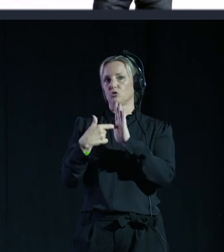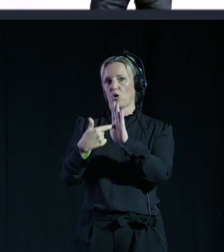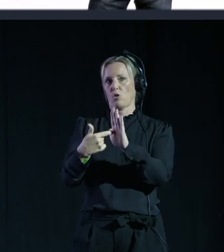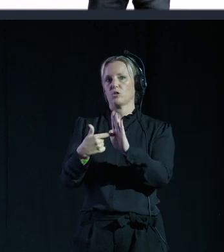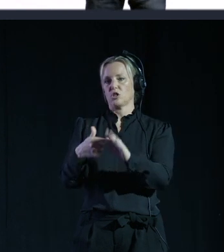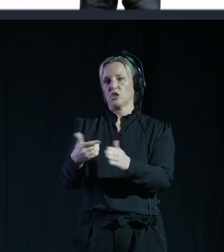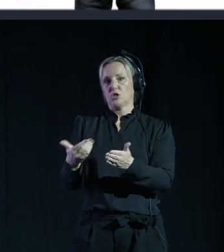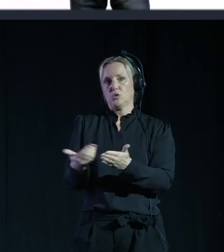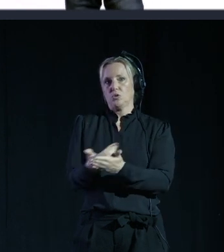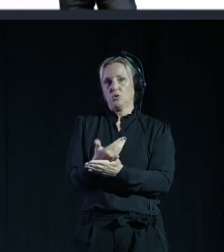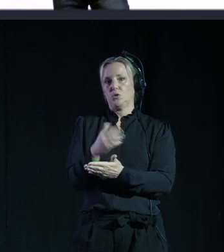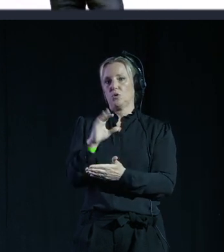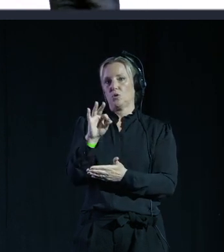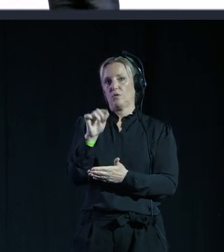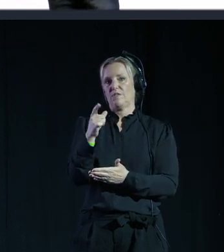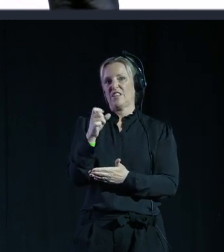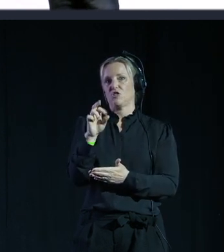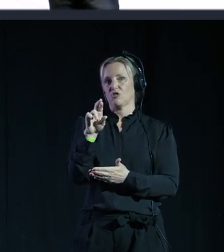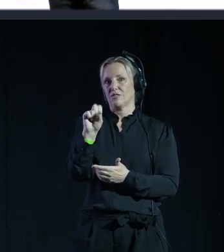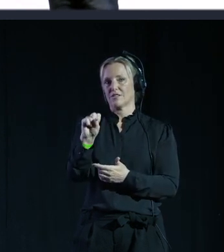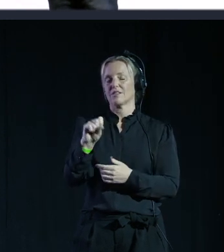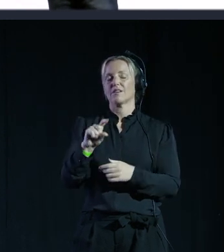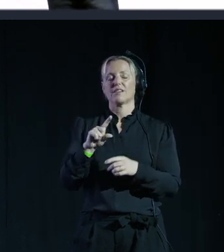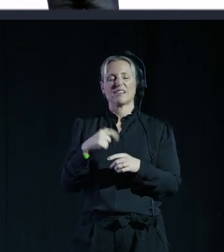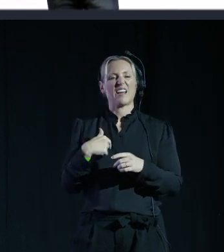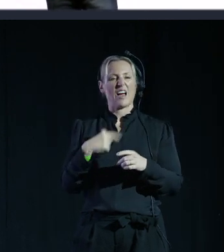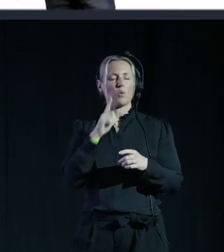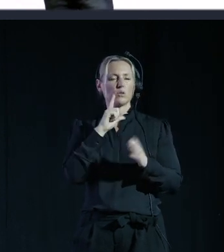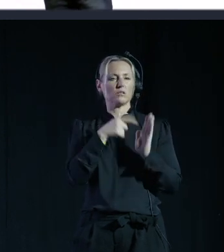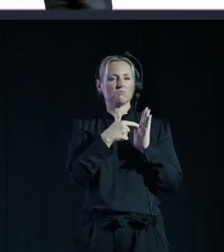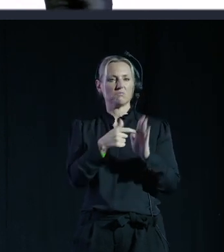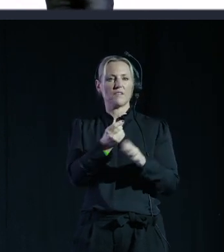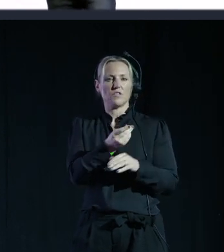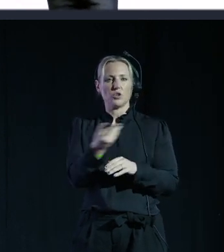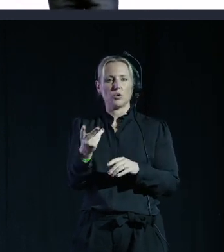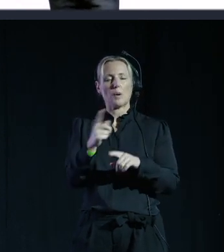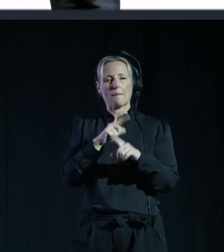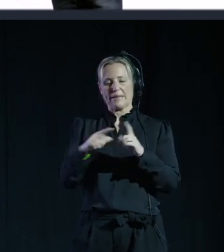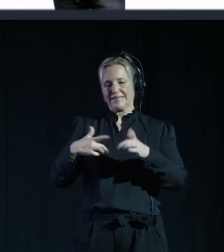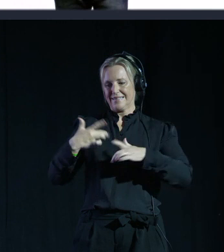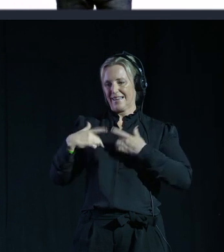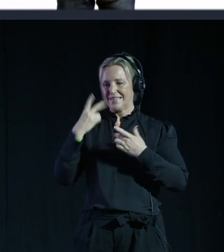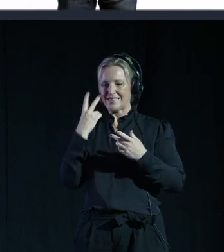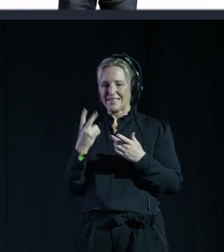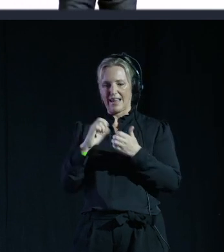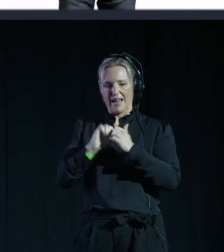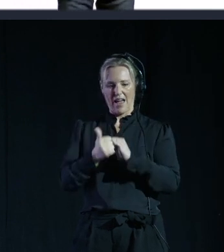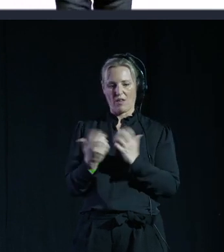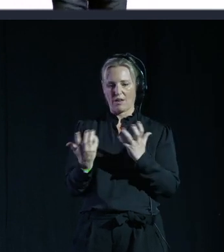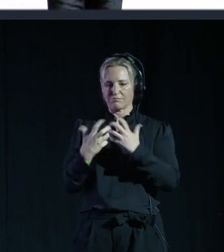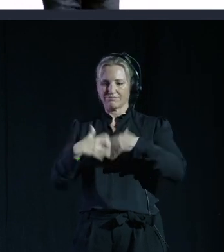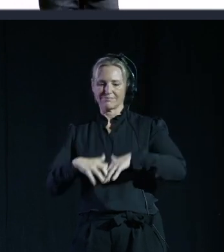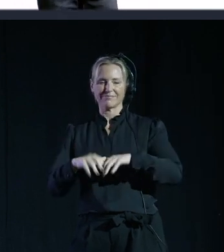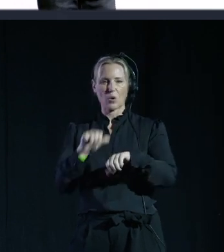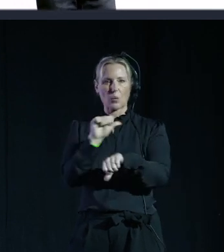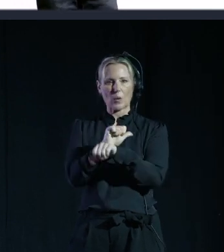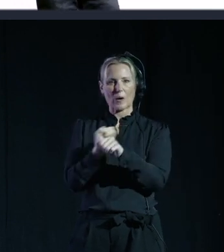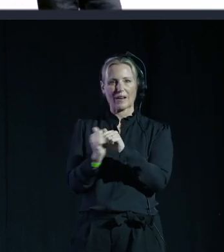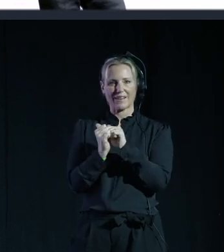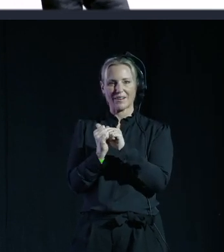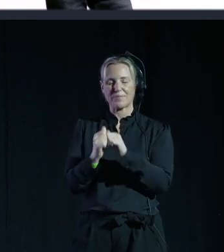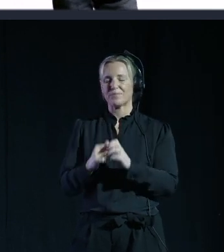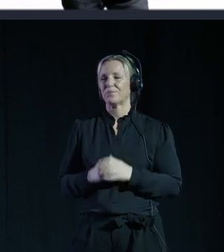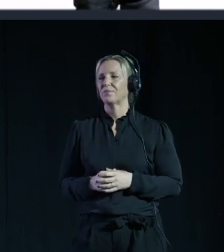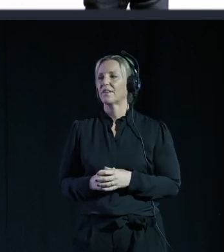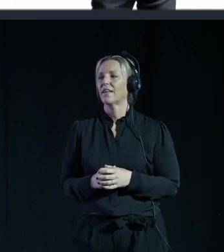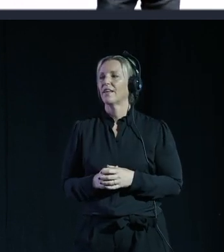them, but it's really exciting to see how these two solutions have come together. The first thing, probably the most exciting, is we